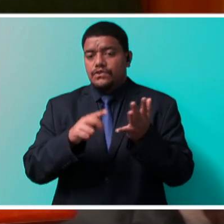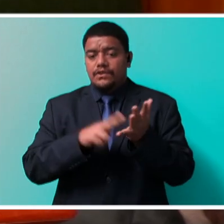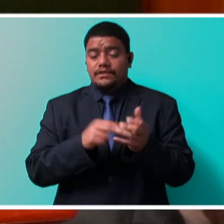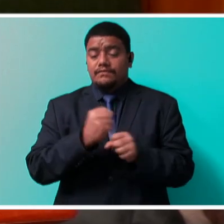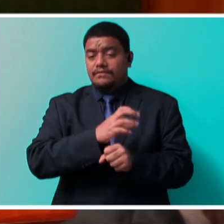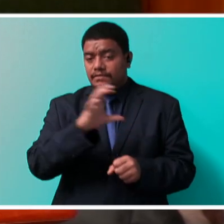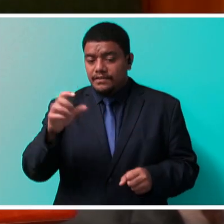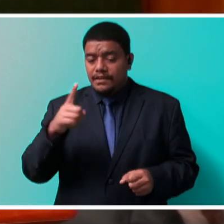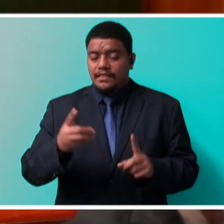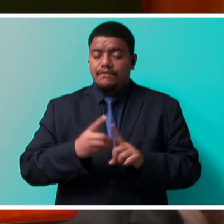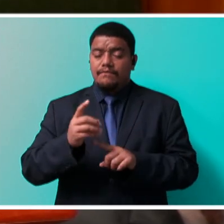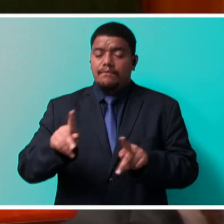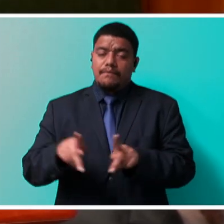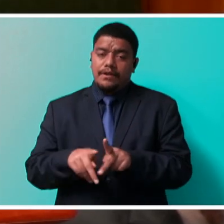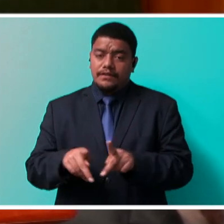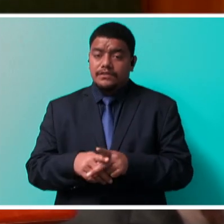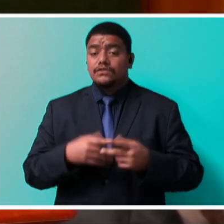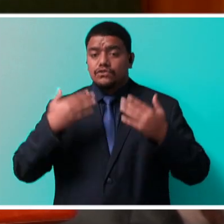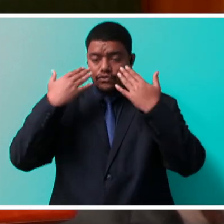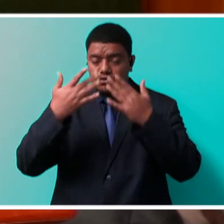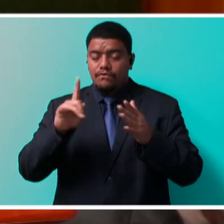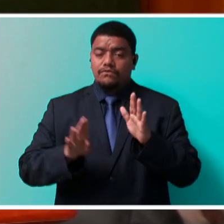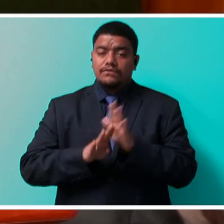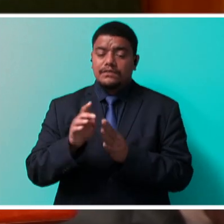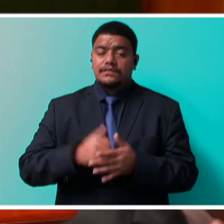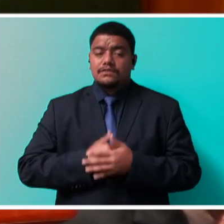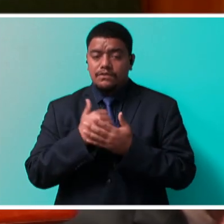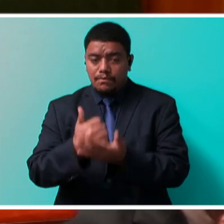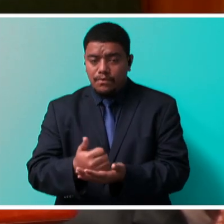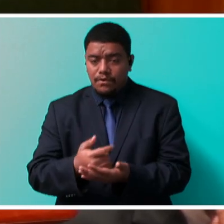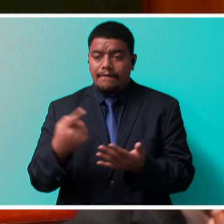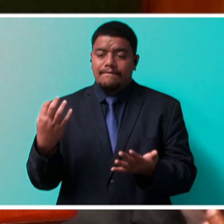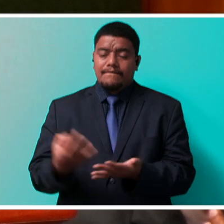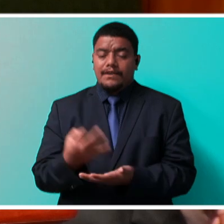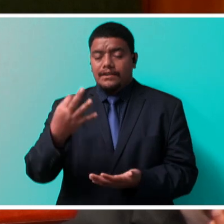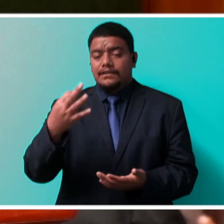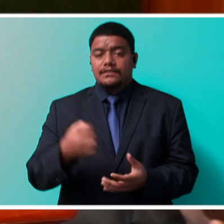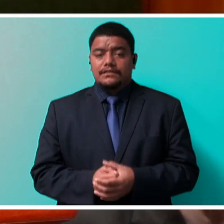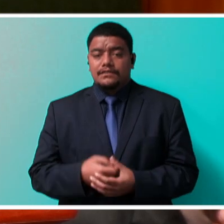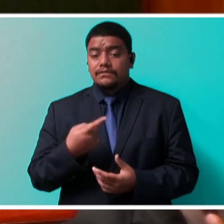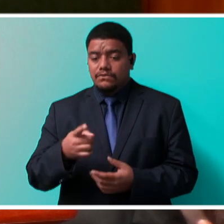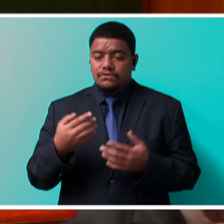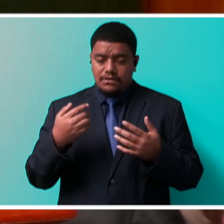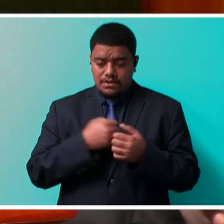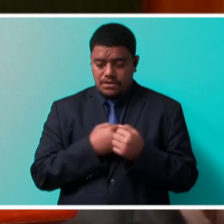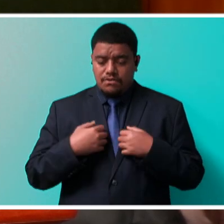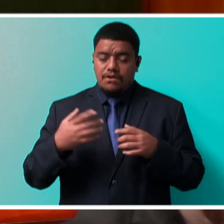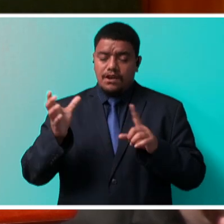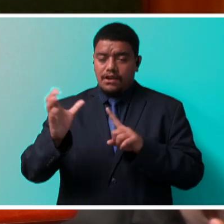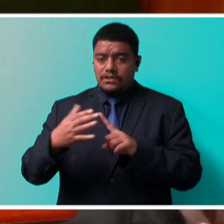and development partners, emphasizing the need for increased support, financing, and Pacific-led solutions that reflect our context and